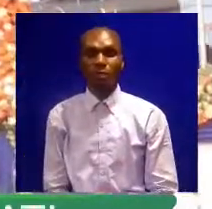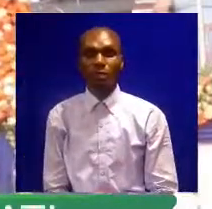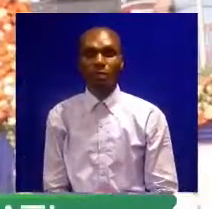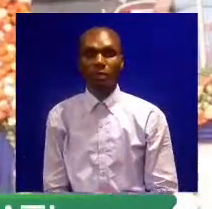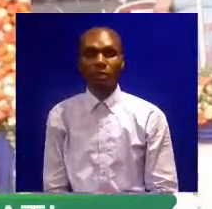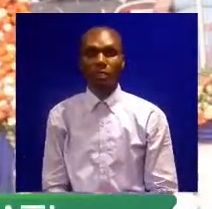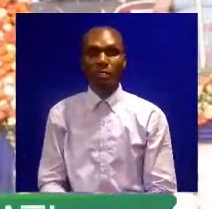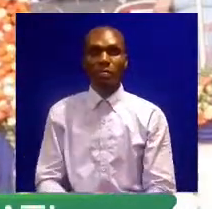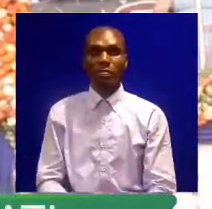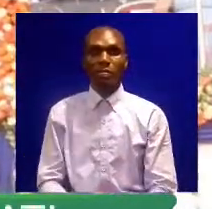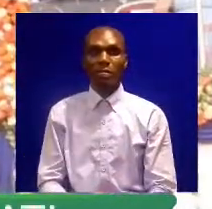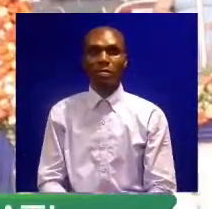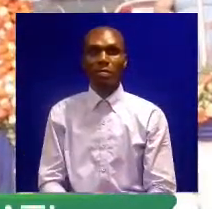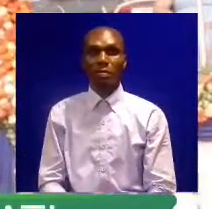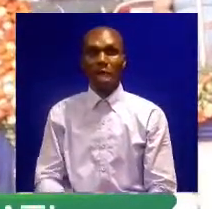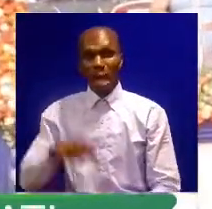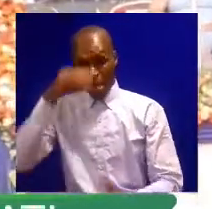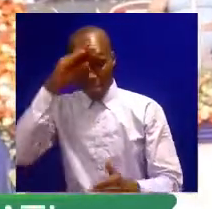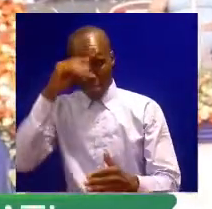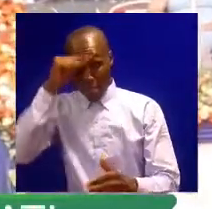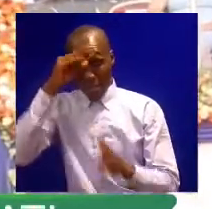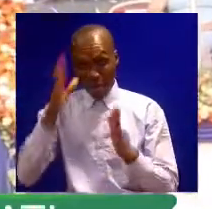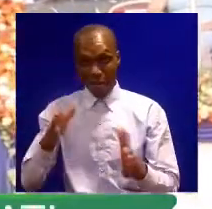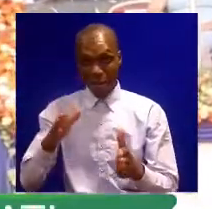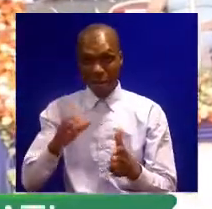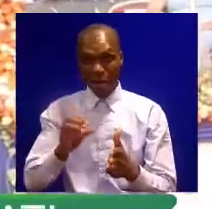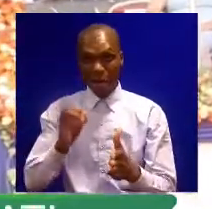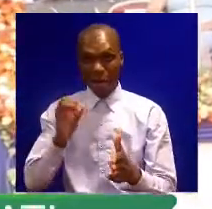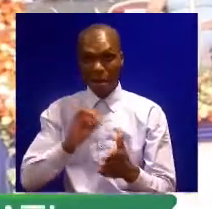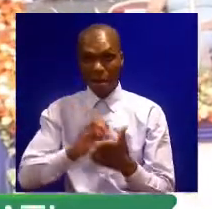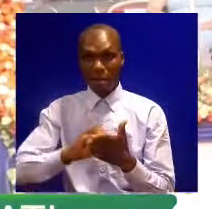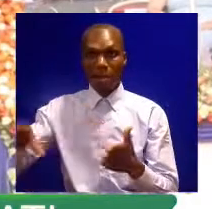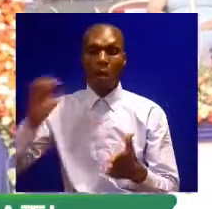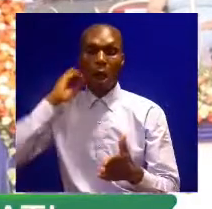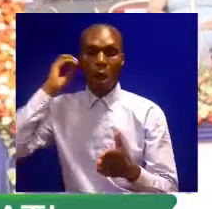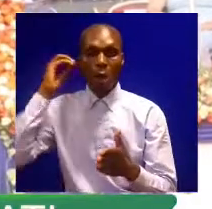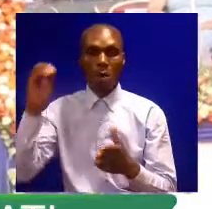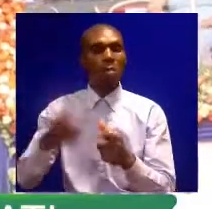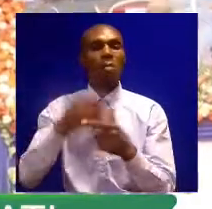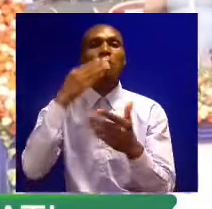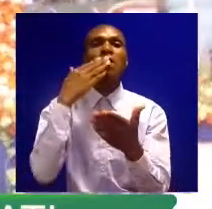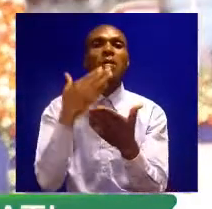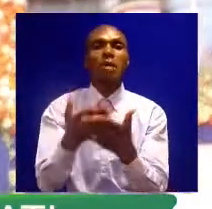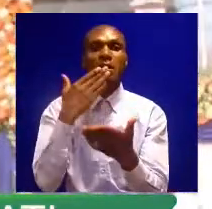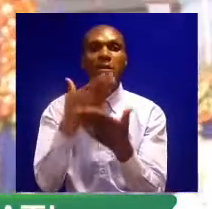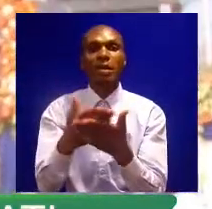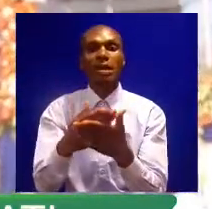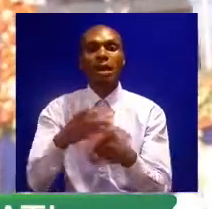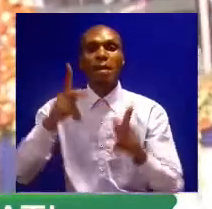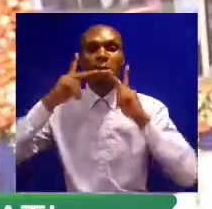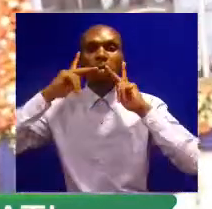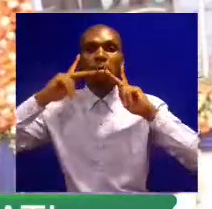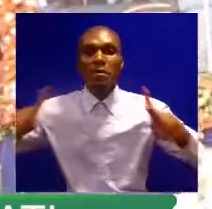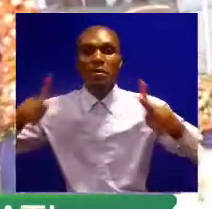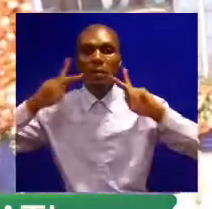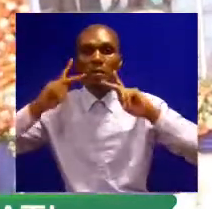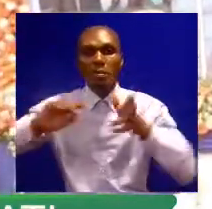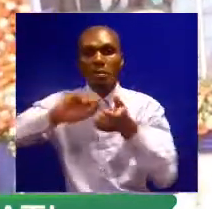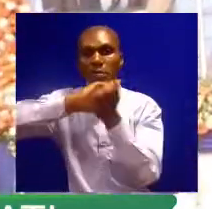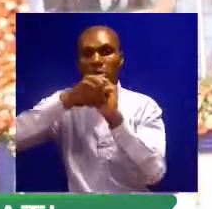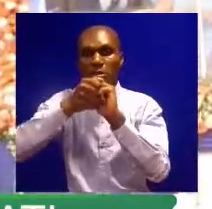outgoing governor honorable Yongwae, thank you very much for the peaceful